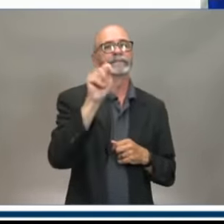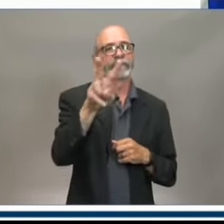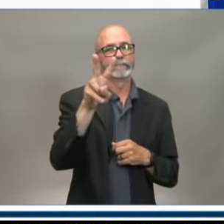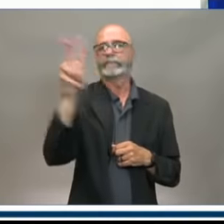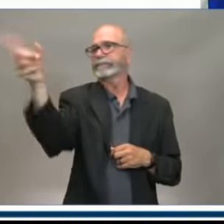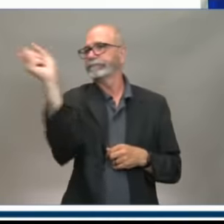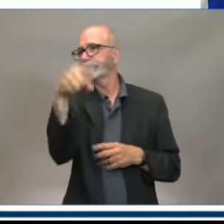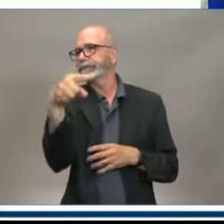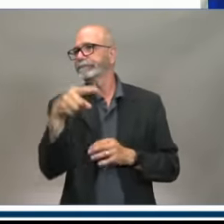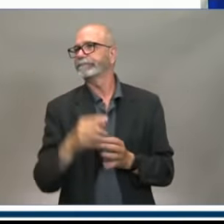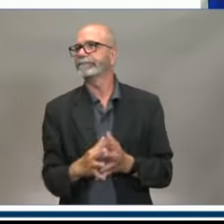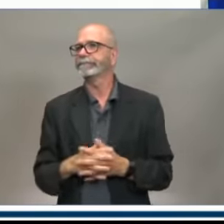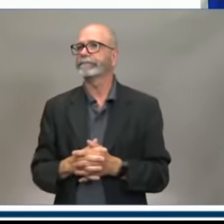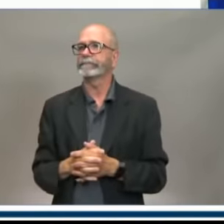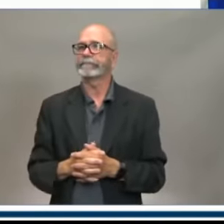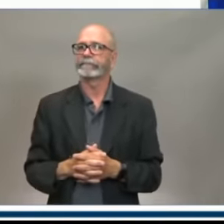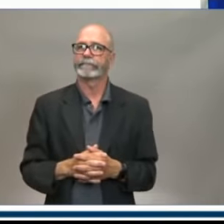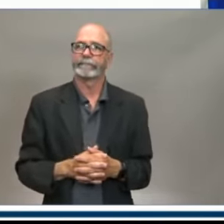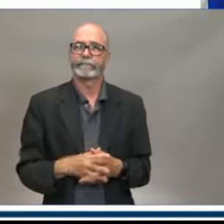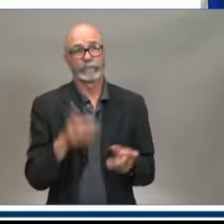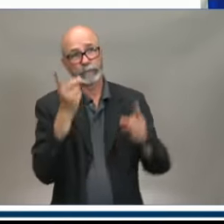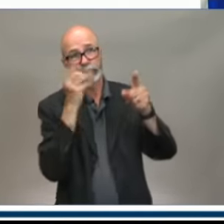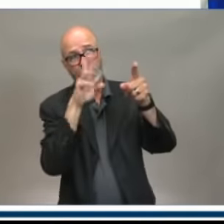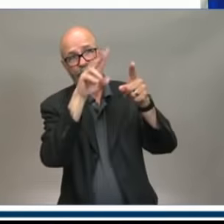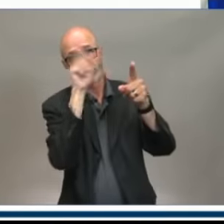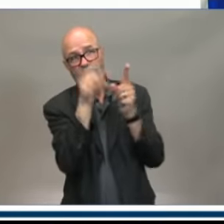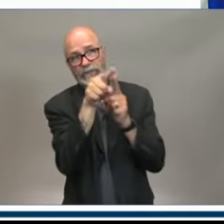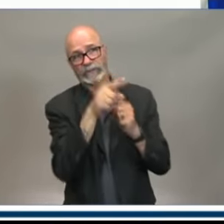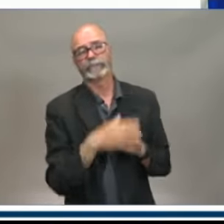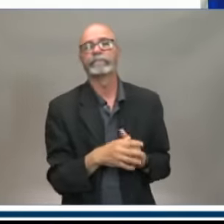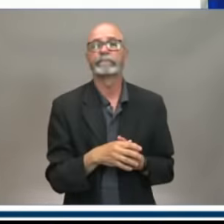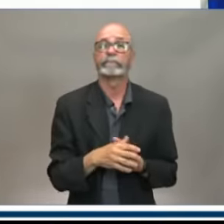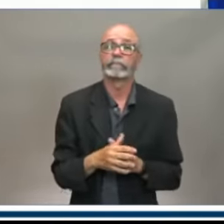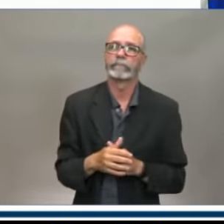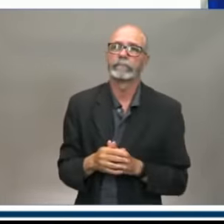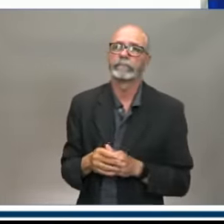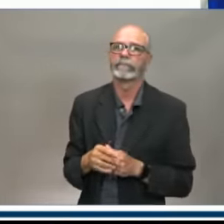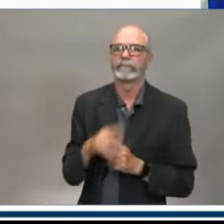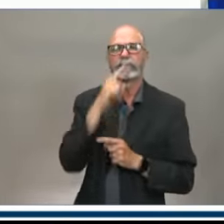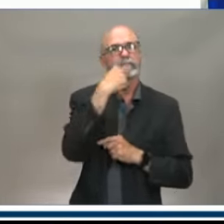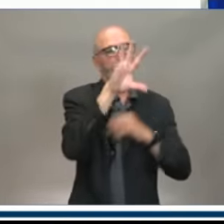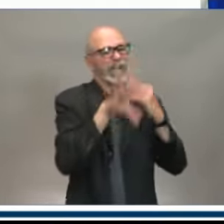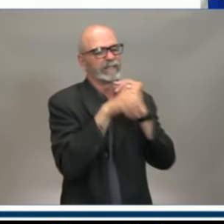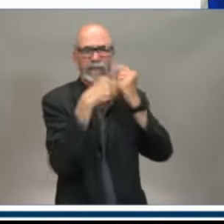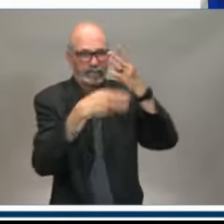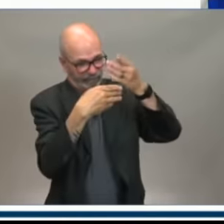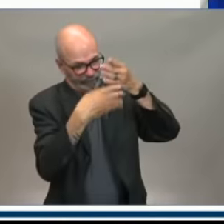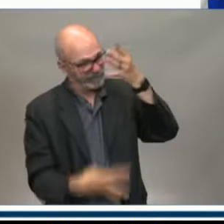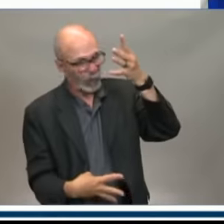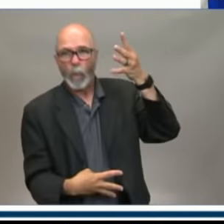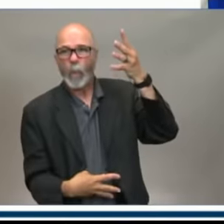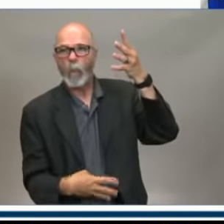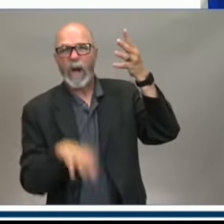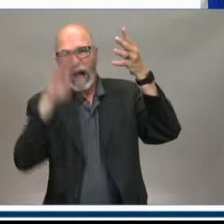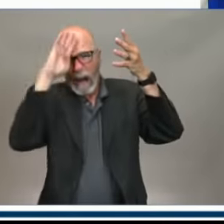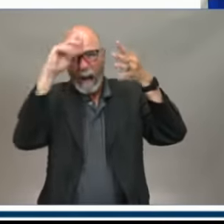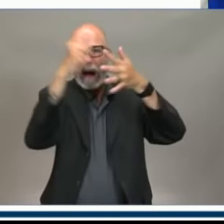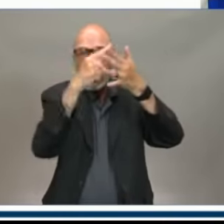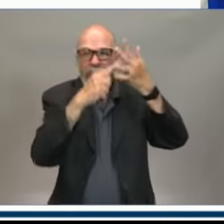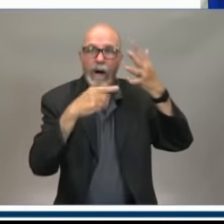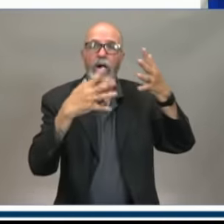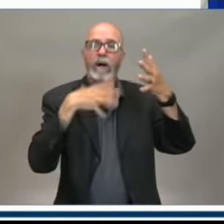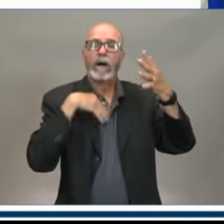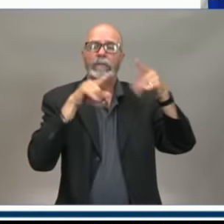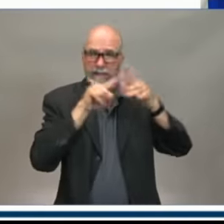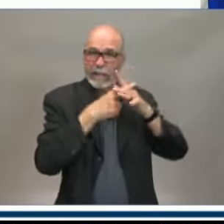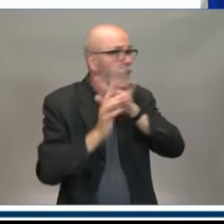Thank you. Dr. Strang, you said that this expanded symptom list is being adopted by all provinces and territories and is based on our growing